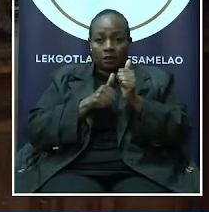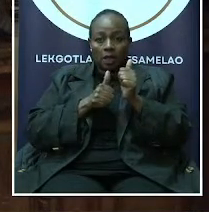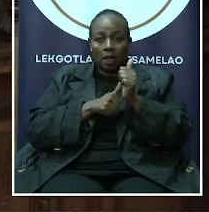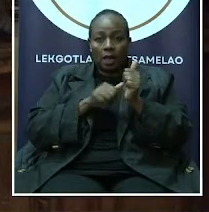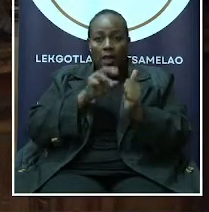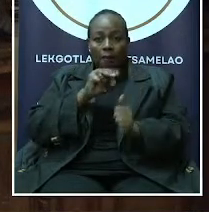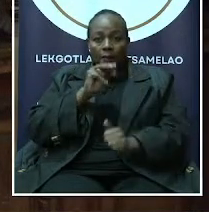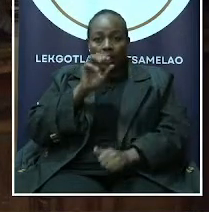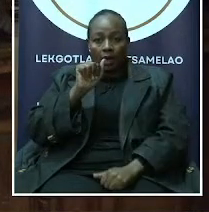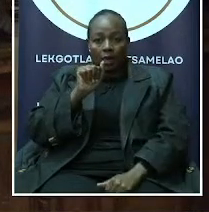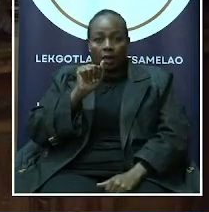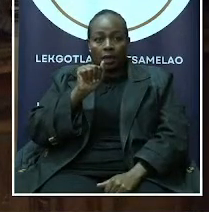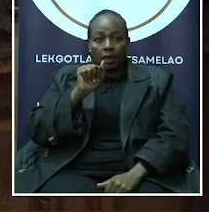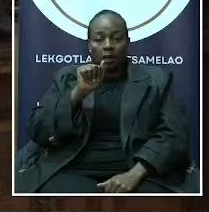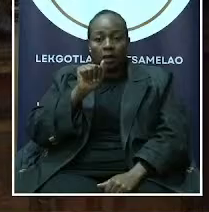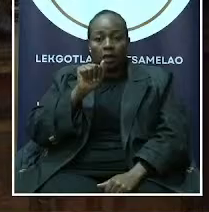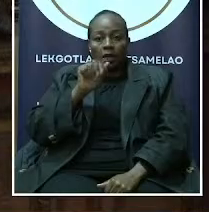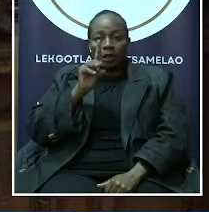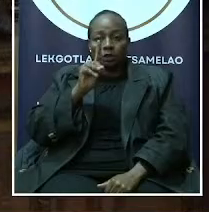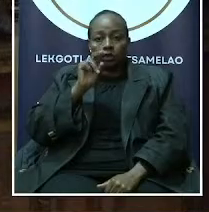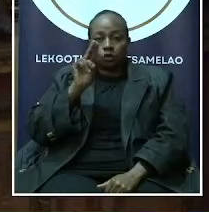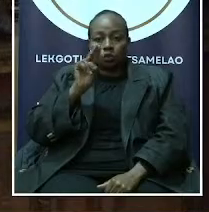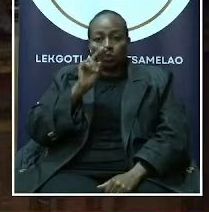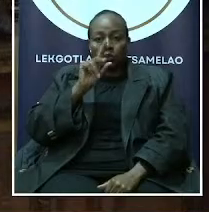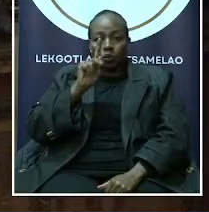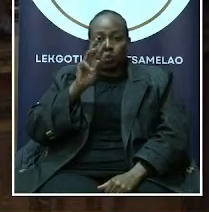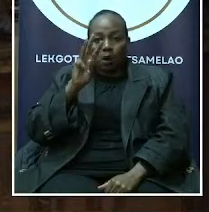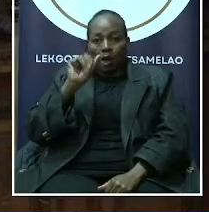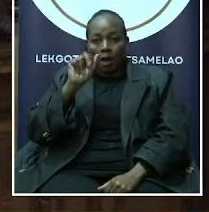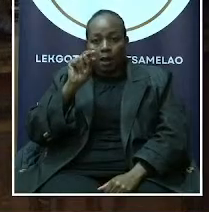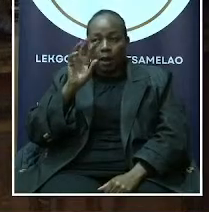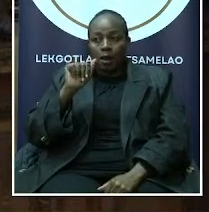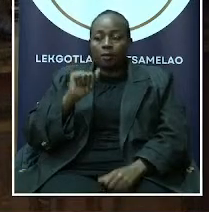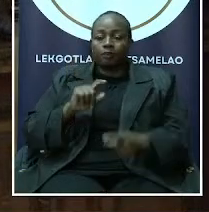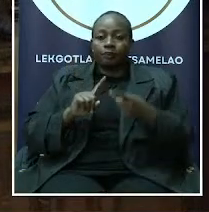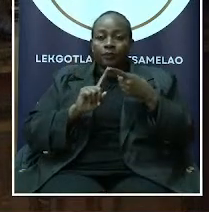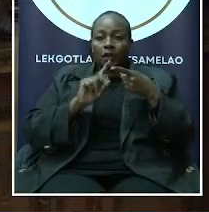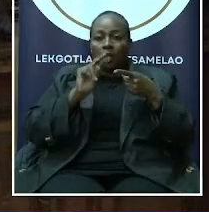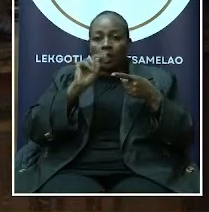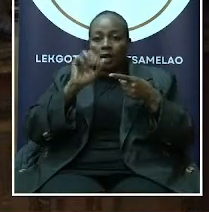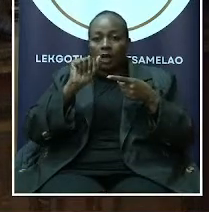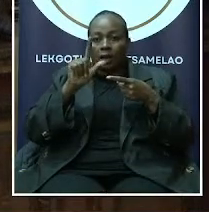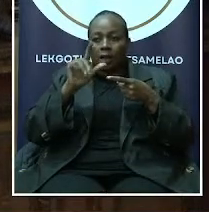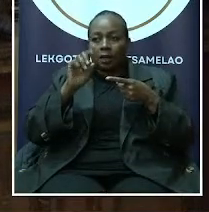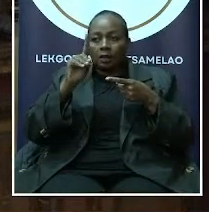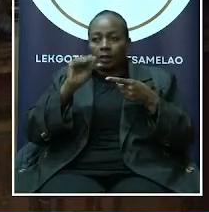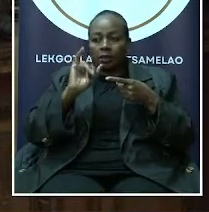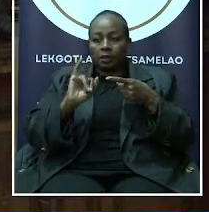M.A. Dukwana. I'm going to call Honorable Naledi Moloi.